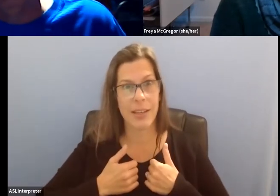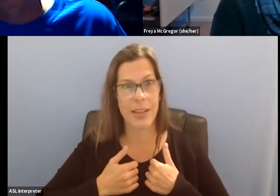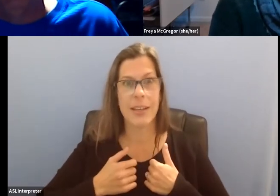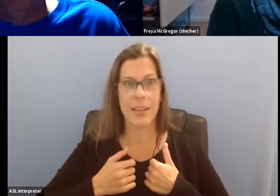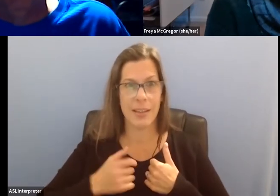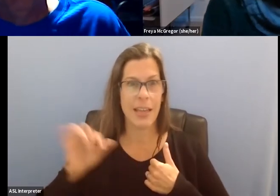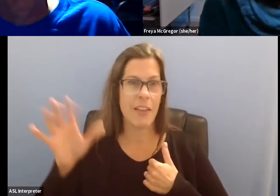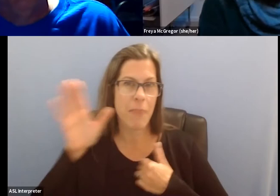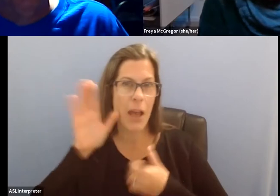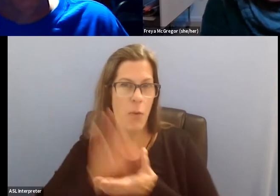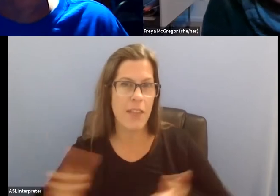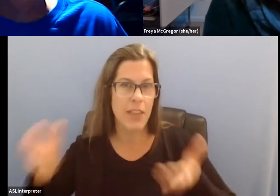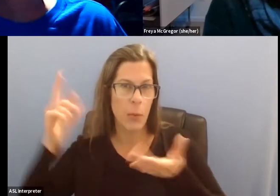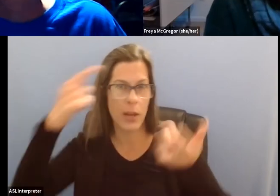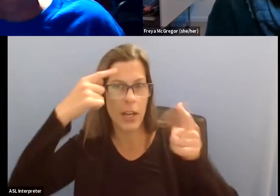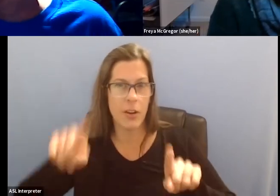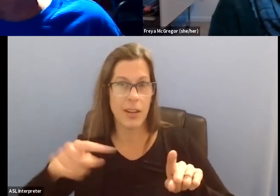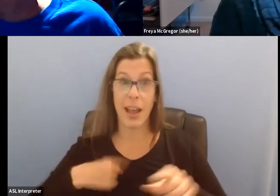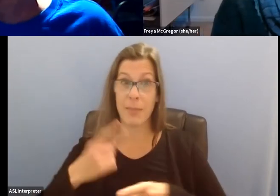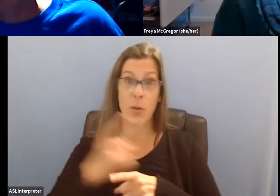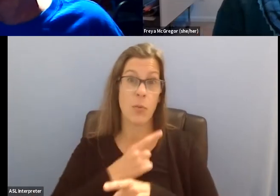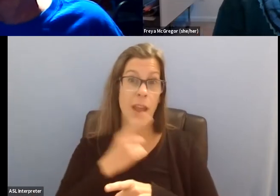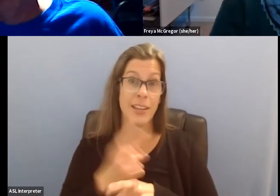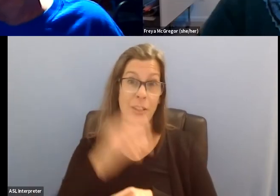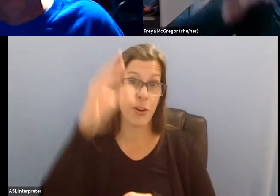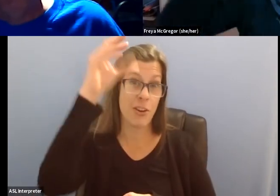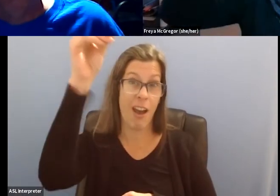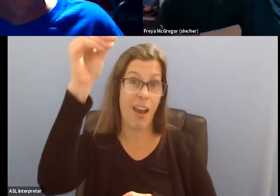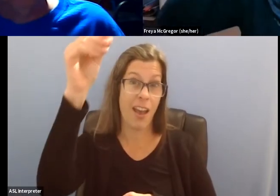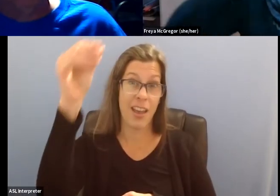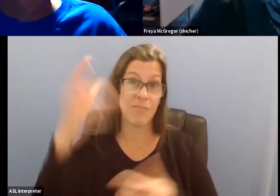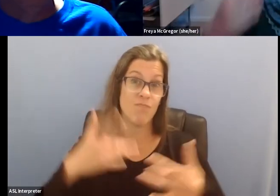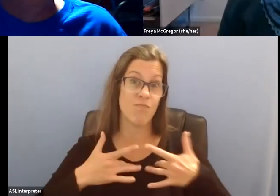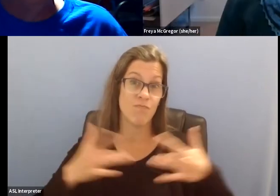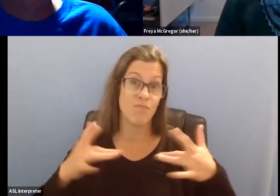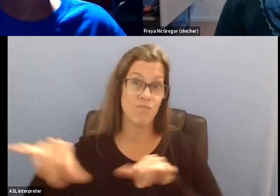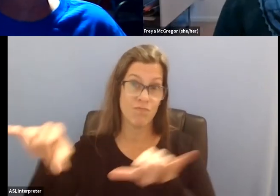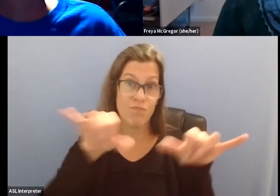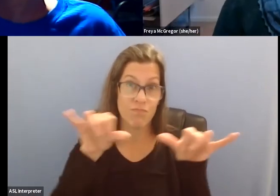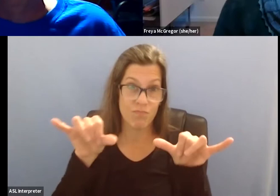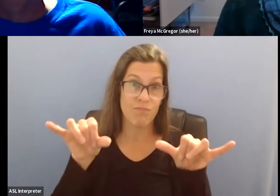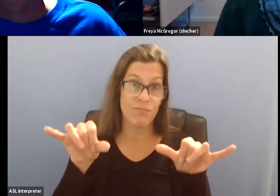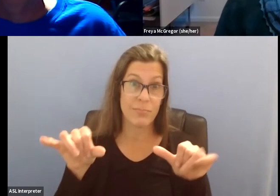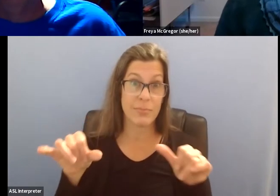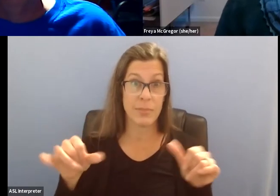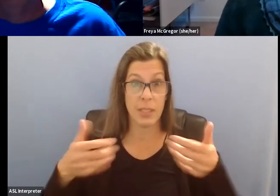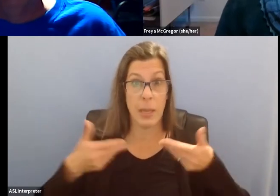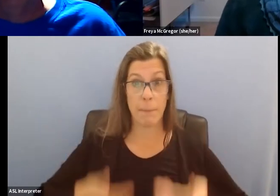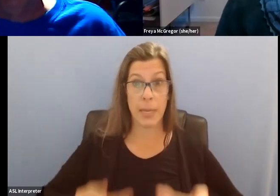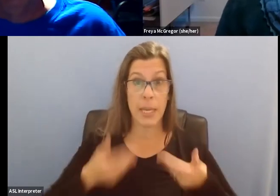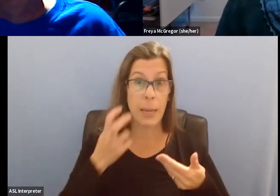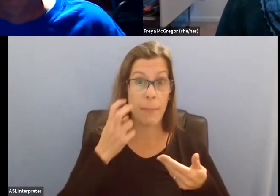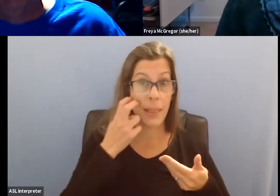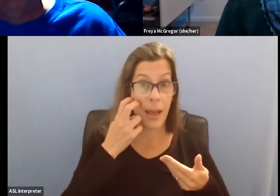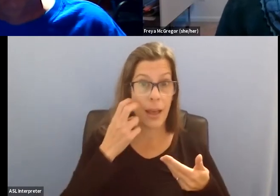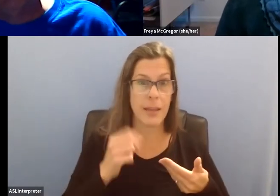she were here right now, but I'm just a regular guy for the most part. Uh, my, my blindness does not define who I am